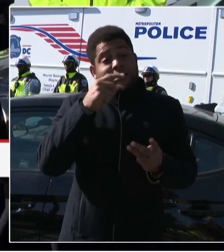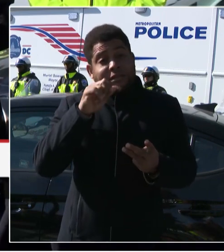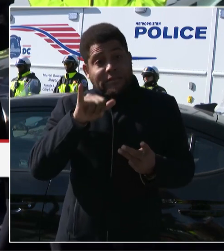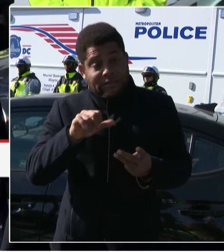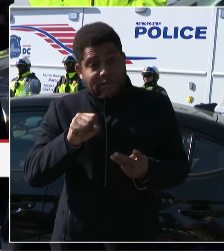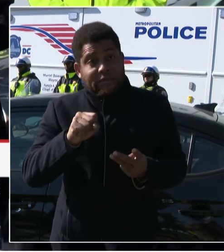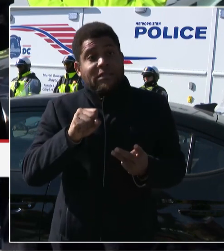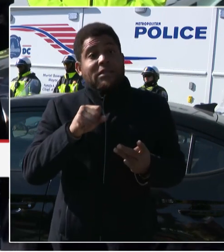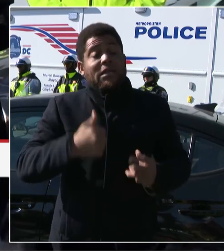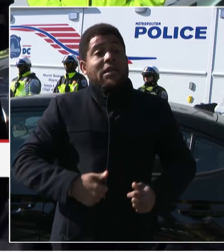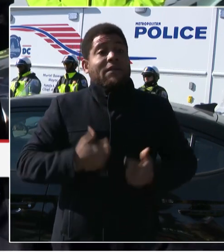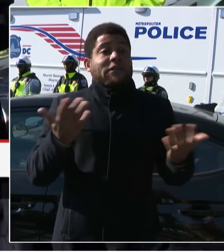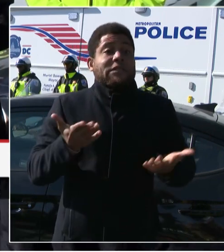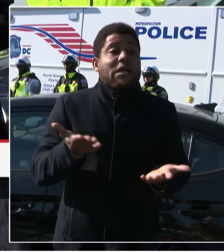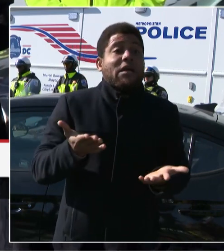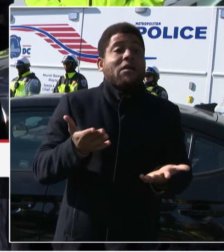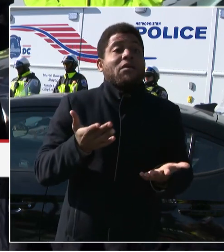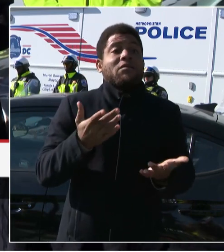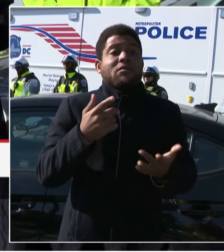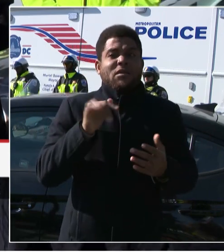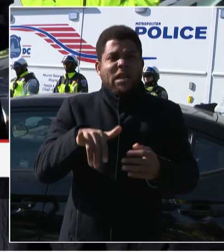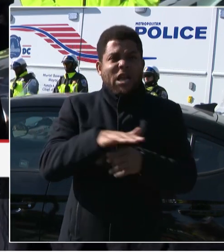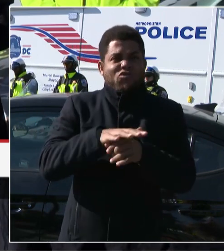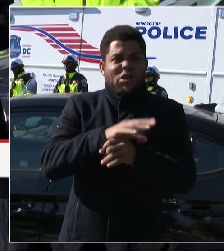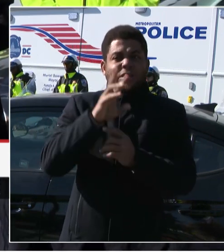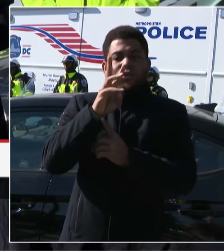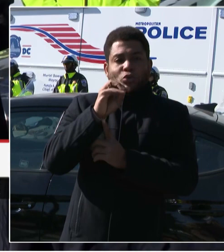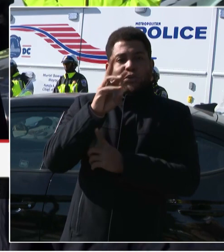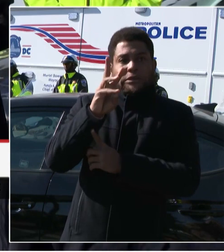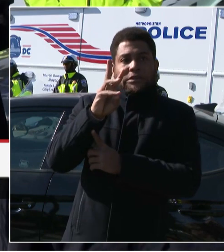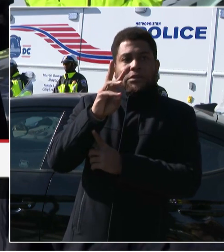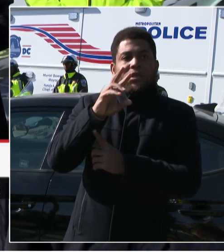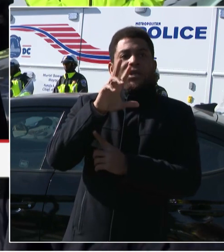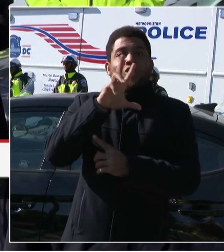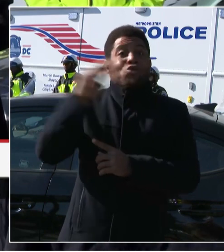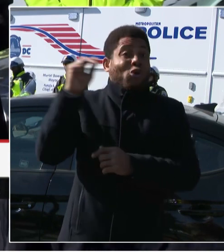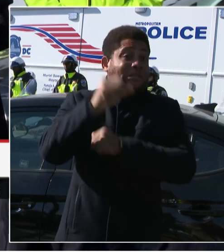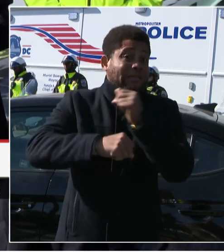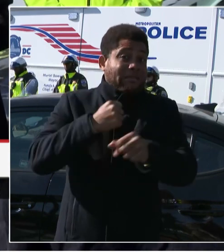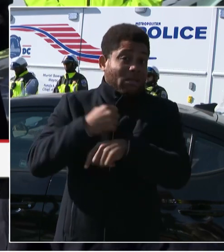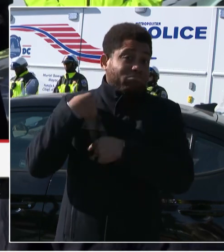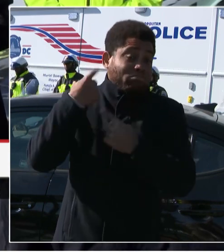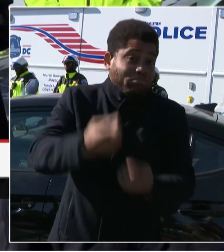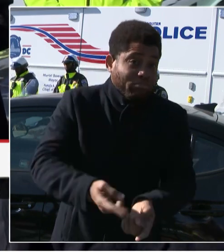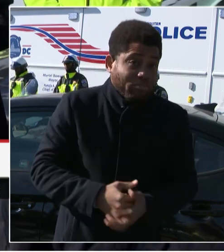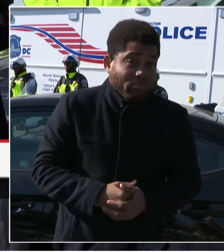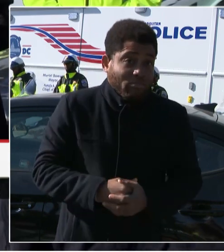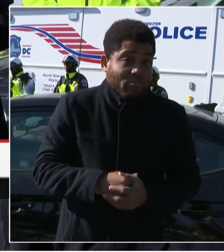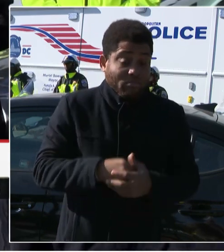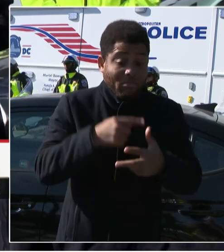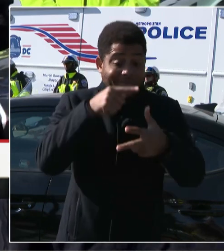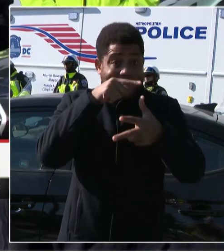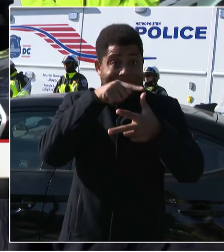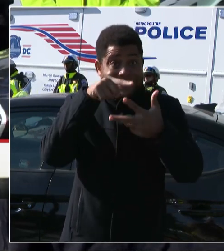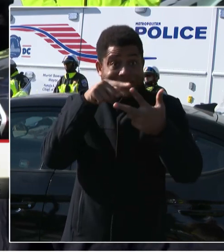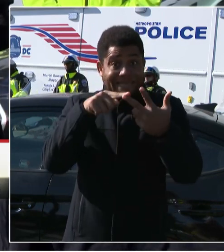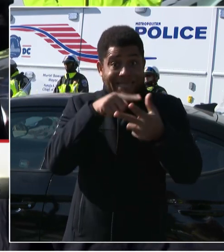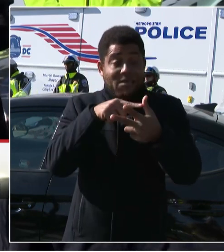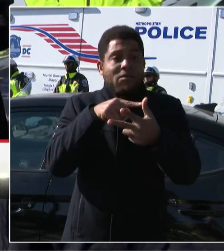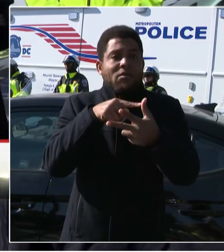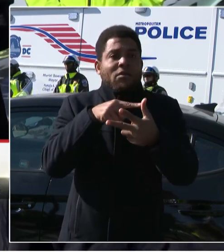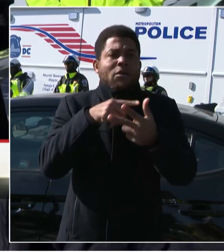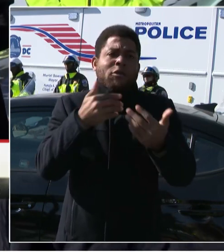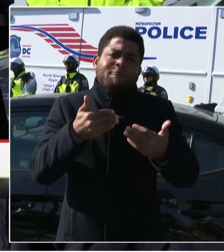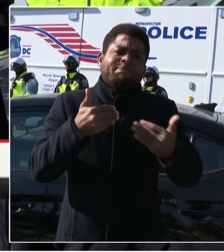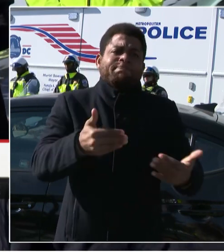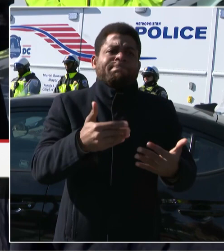PSA 606 for over 30 years. These residents have already stepped up and enhanced their protection by obtaining